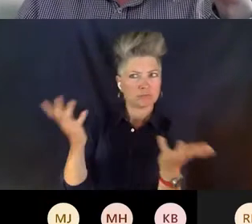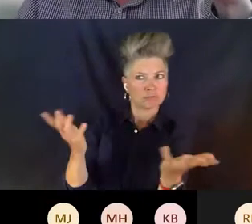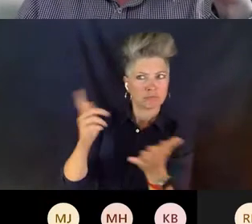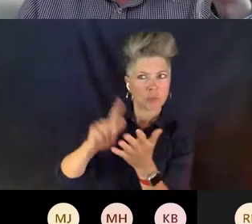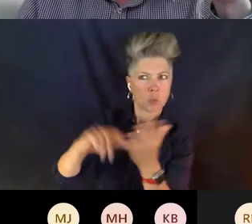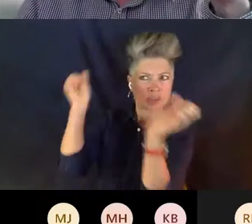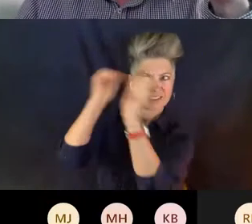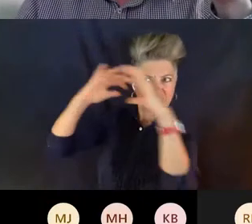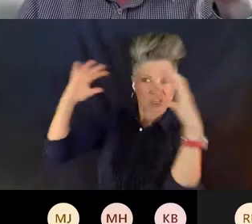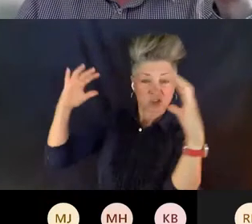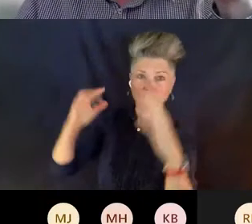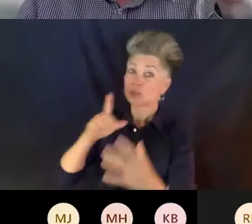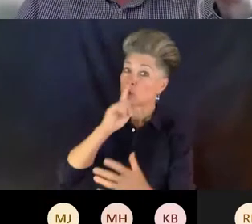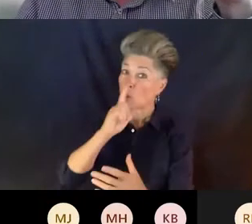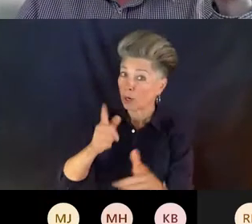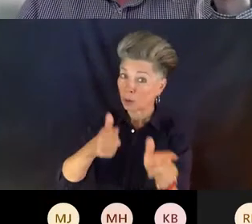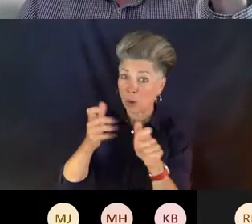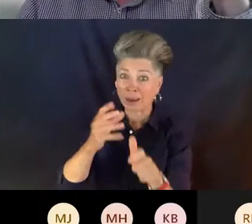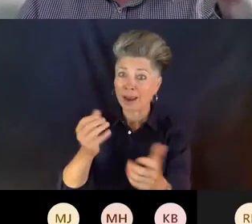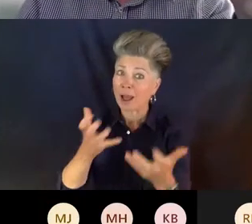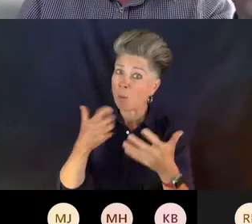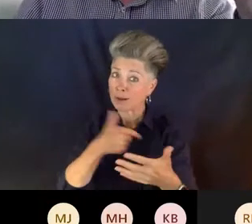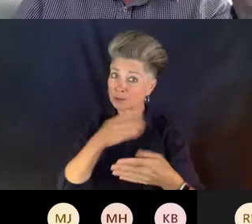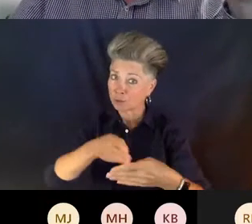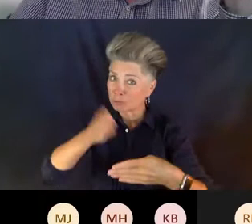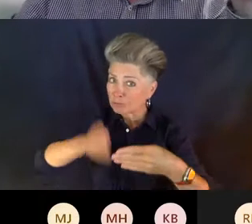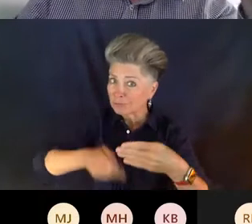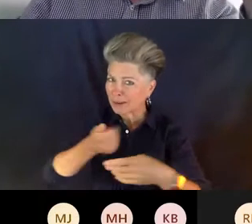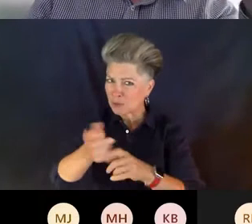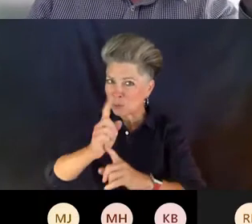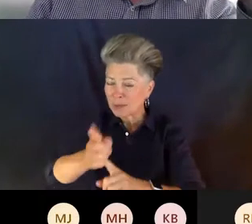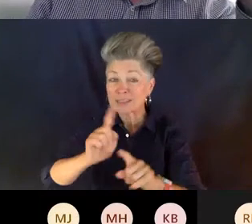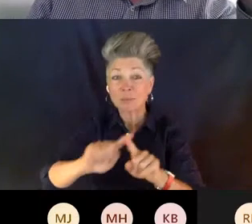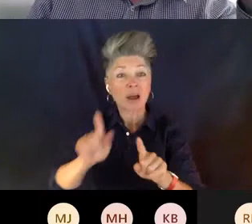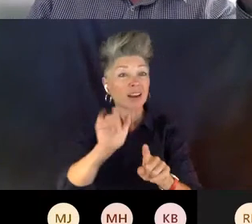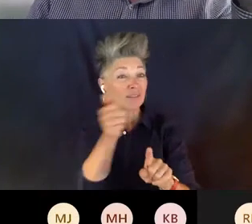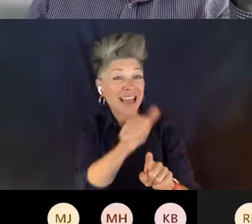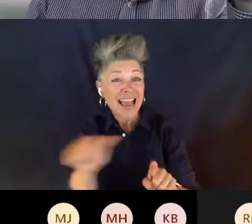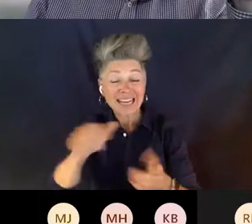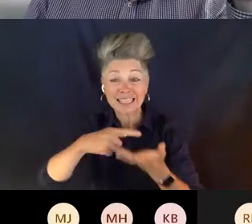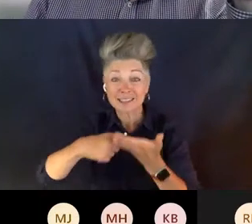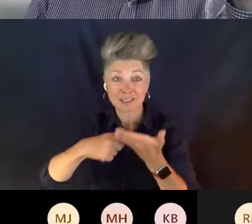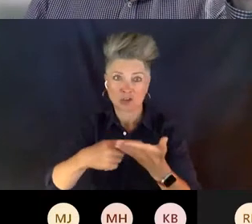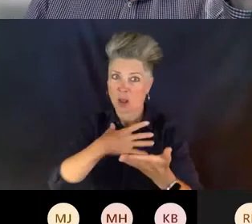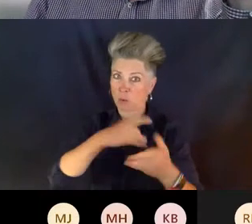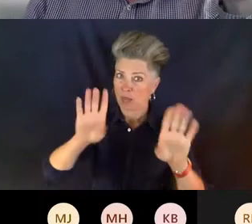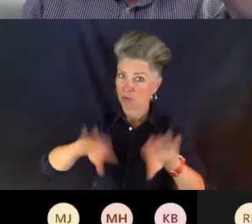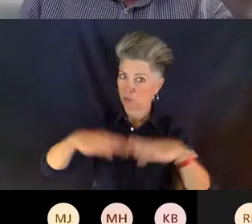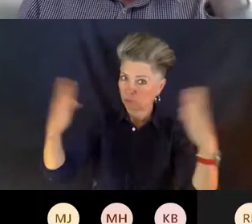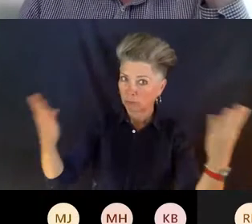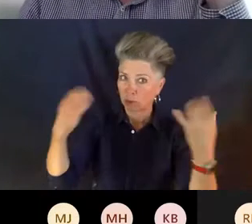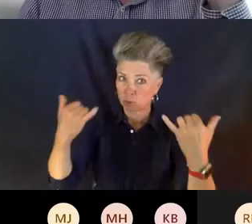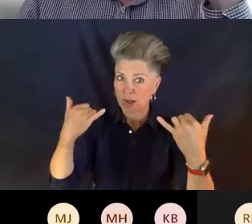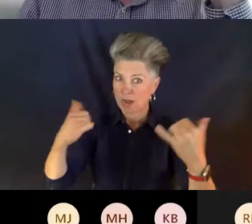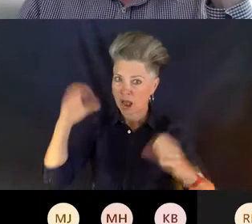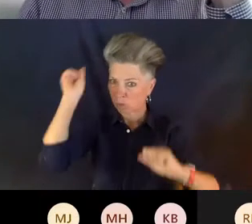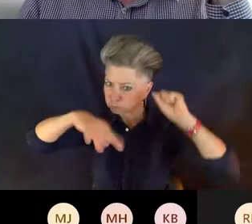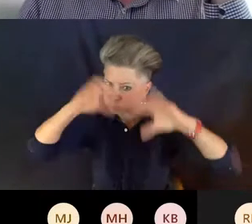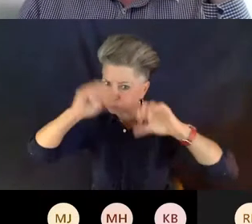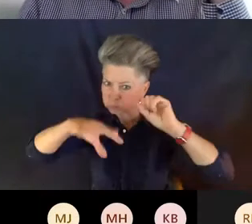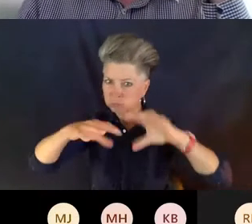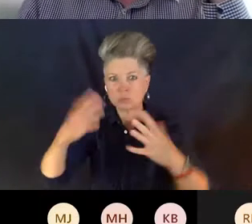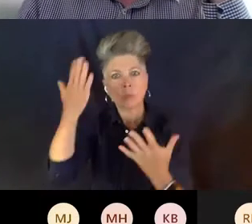like, I want us to be done with this in just a few minutes, but if there's any discussion, I would love to host that right now. Why does this